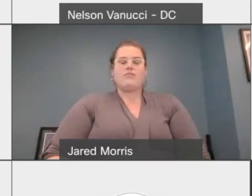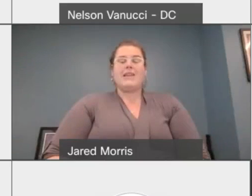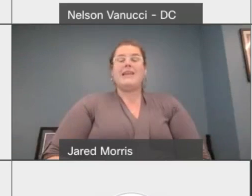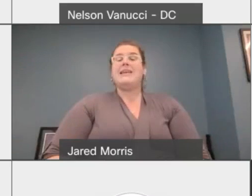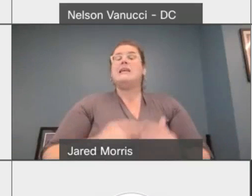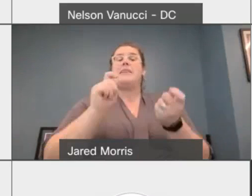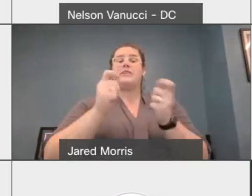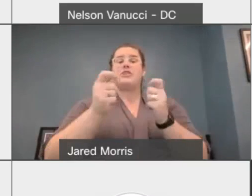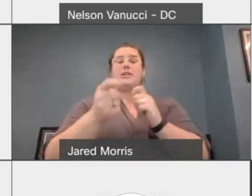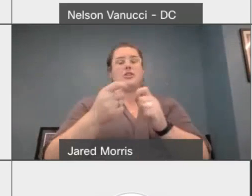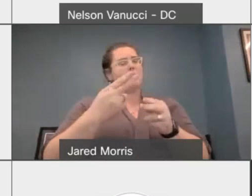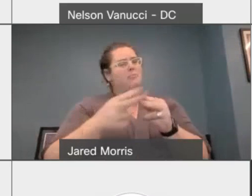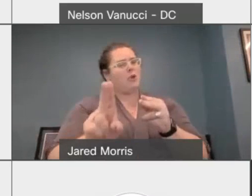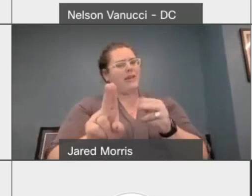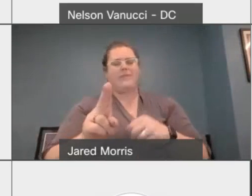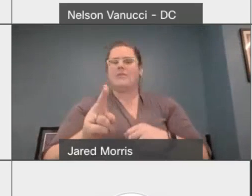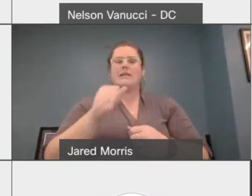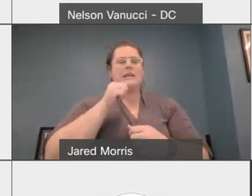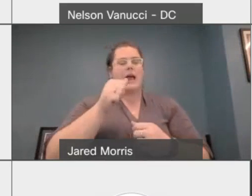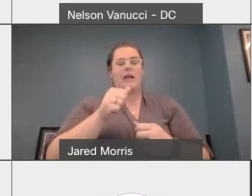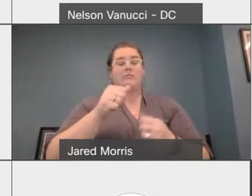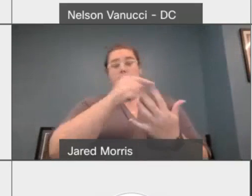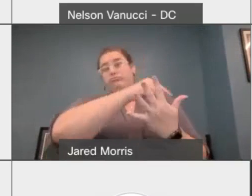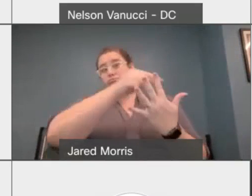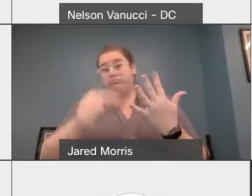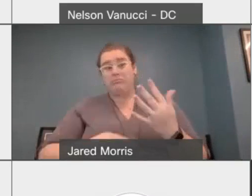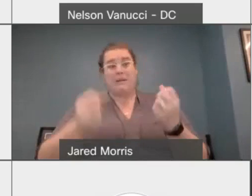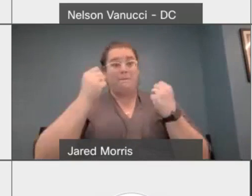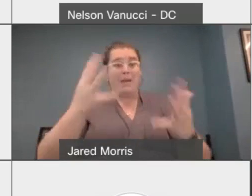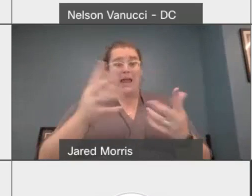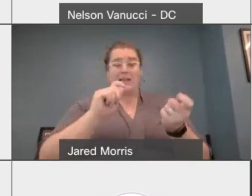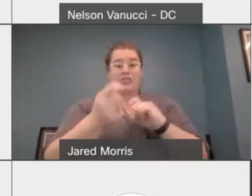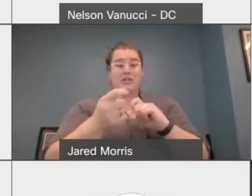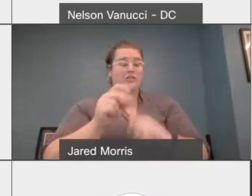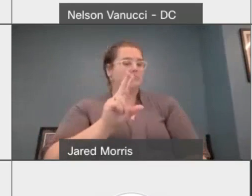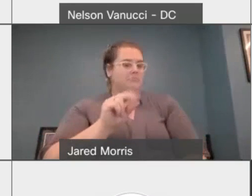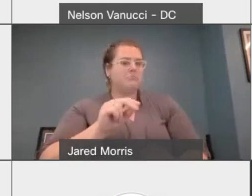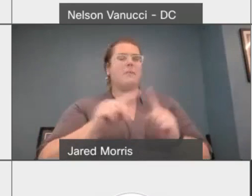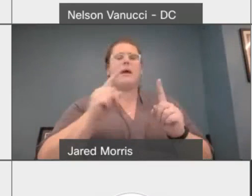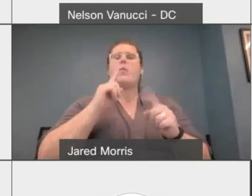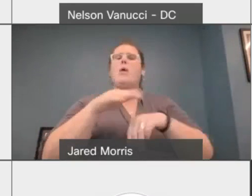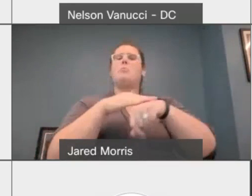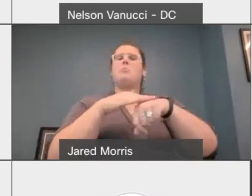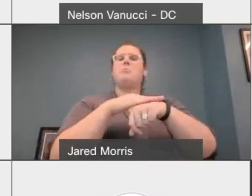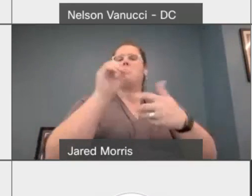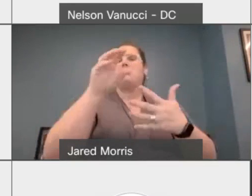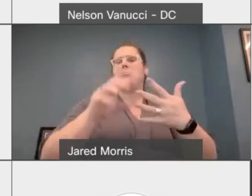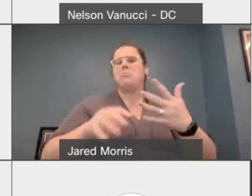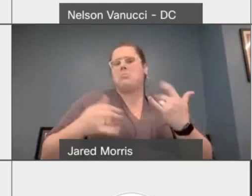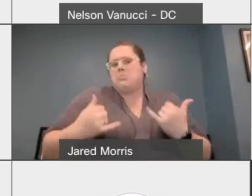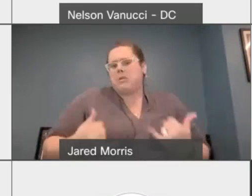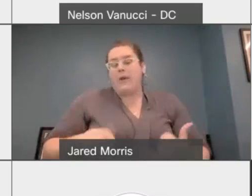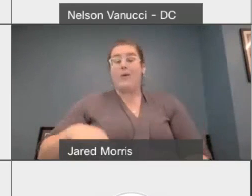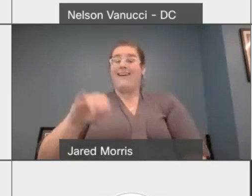because there isn't really that much that's changed, but they are as follows. The ICF guidance